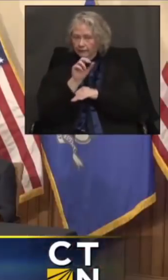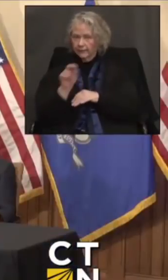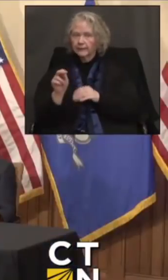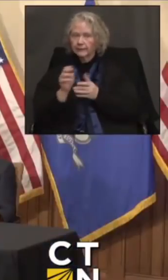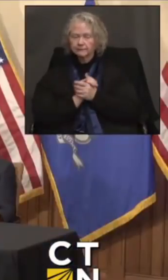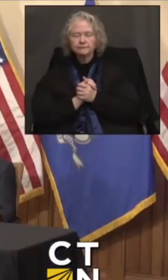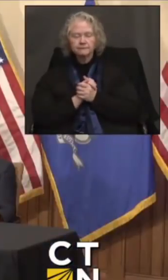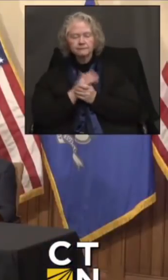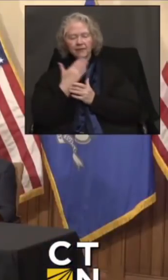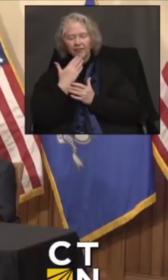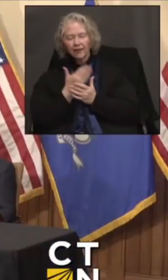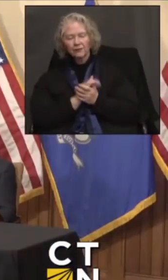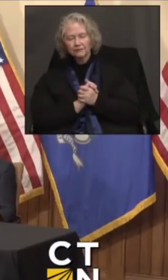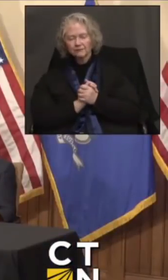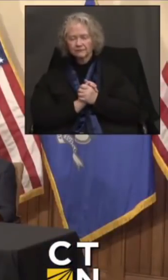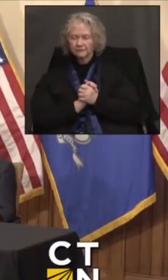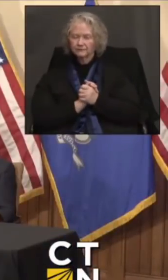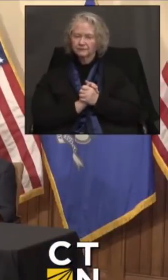Thank you.